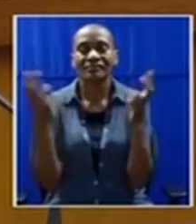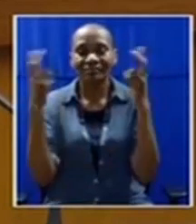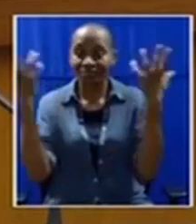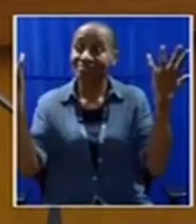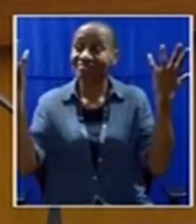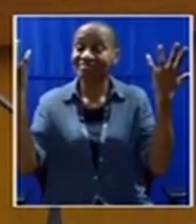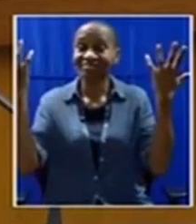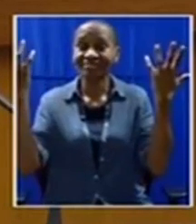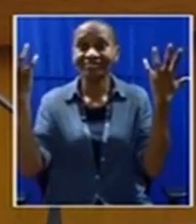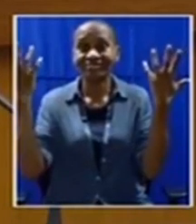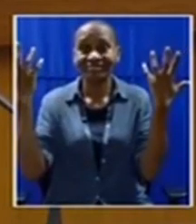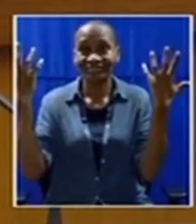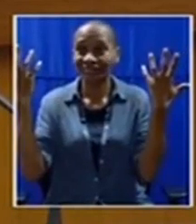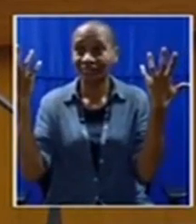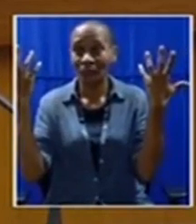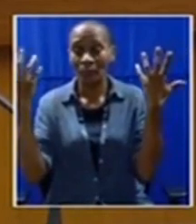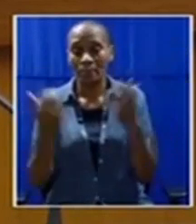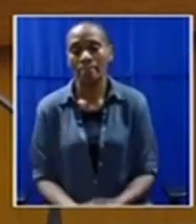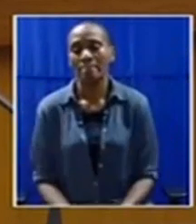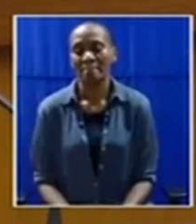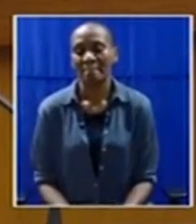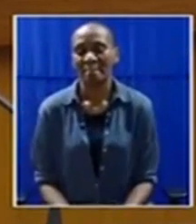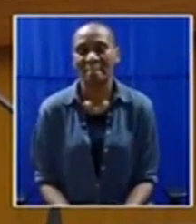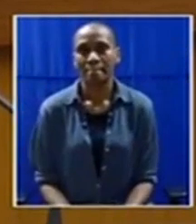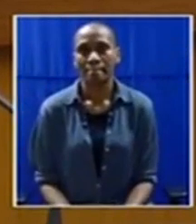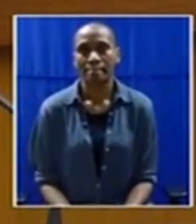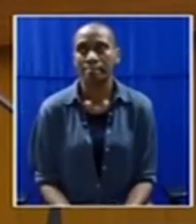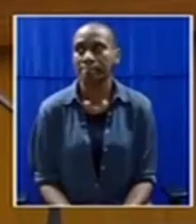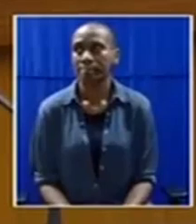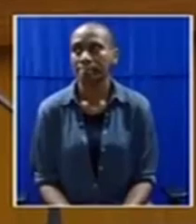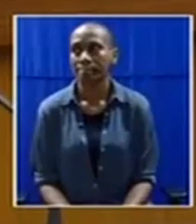for the Chief Whip because he's hardly